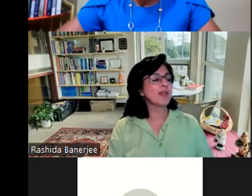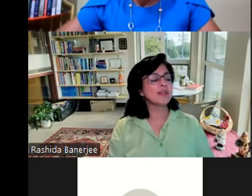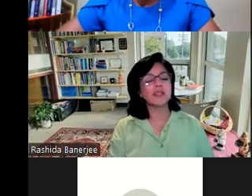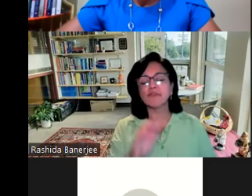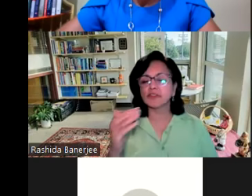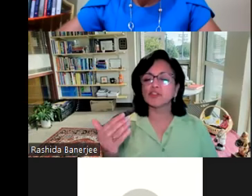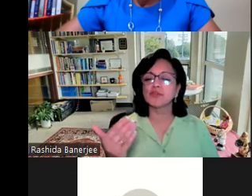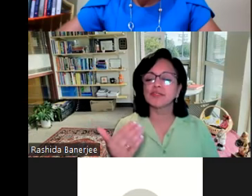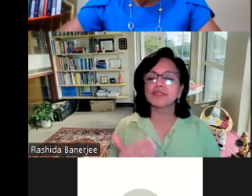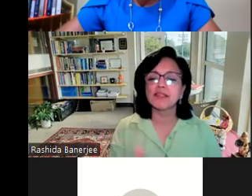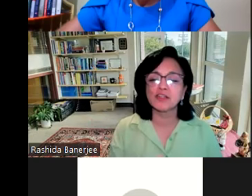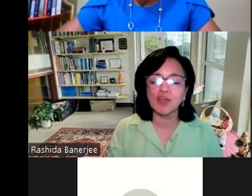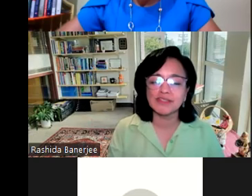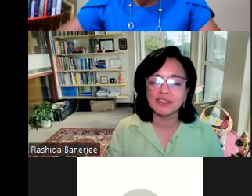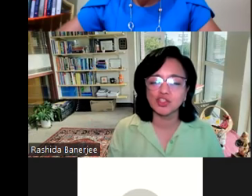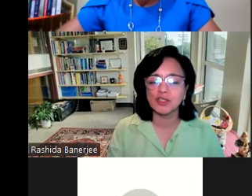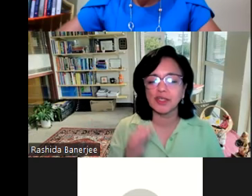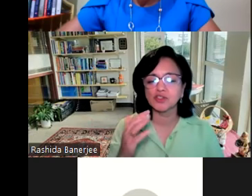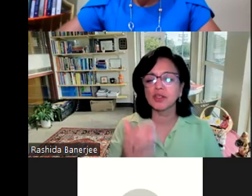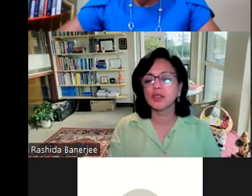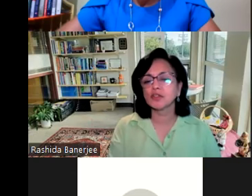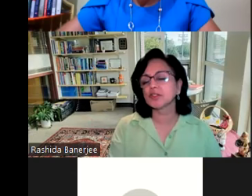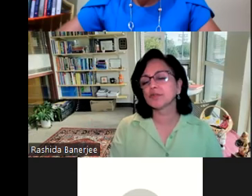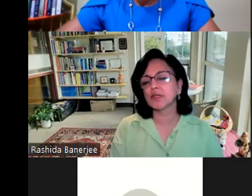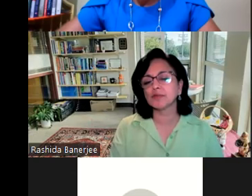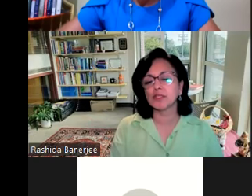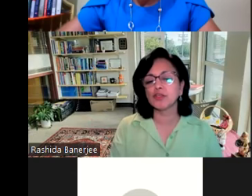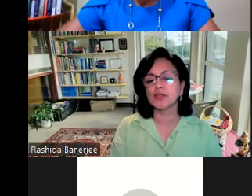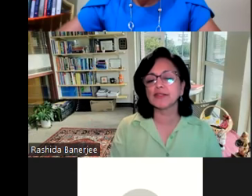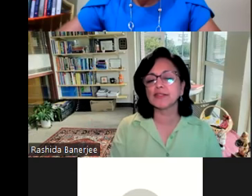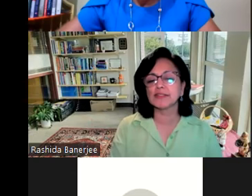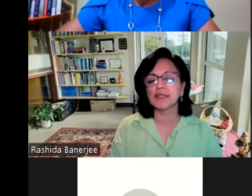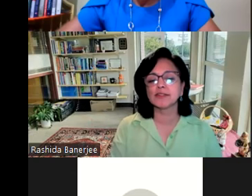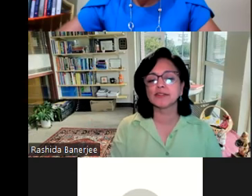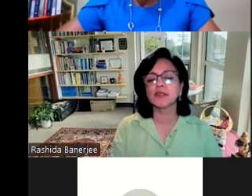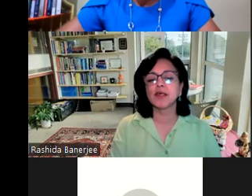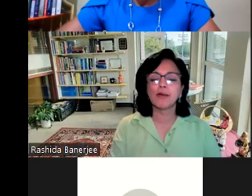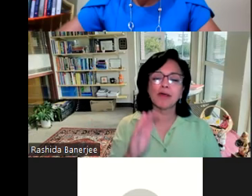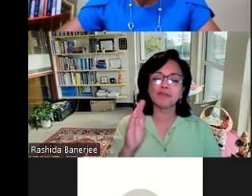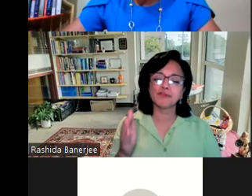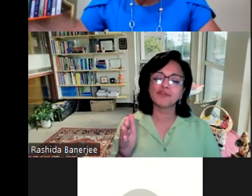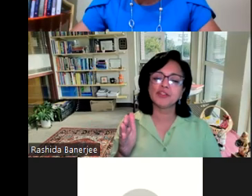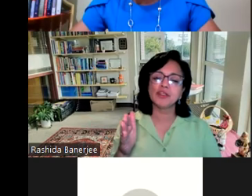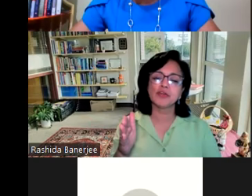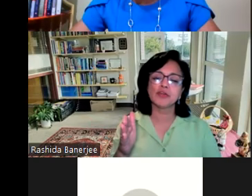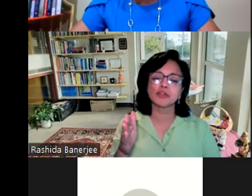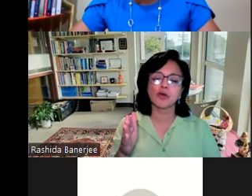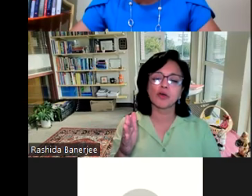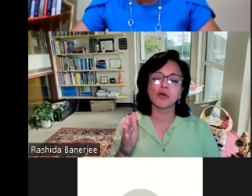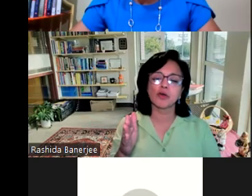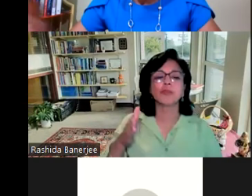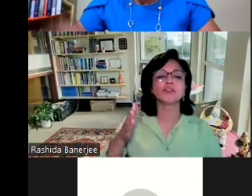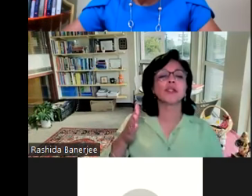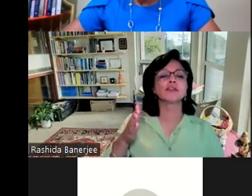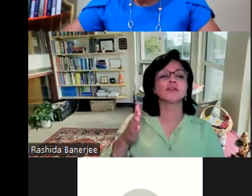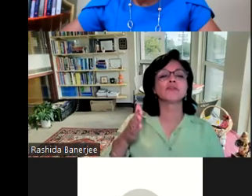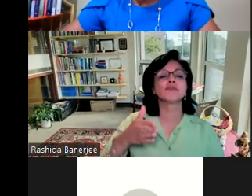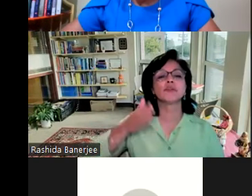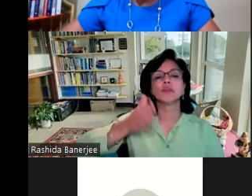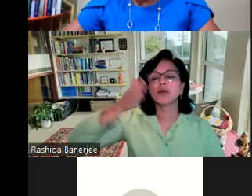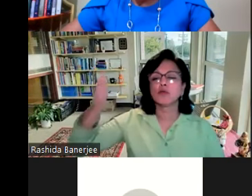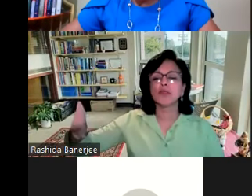Okay, and then if the student is at the transition age, so sometimes in the United States, by 15 years old, when the child